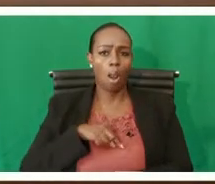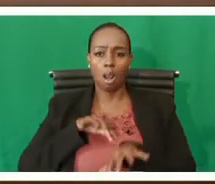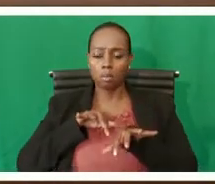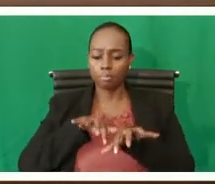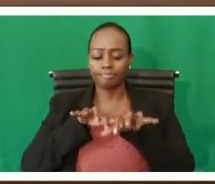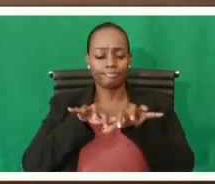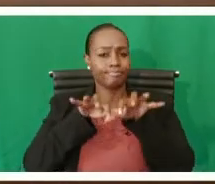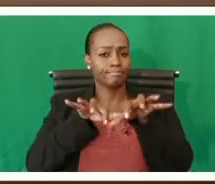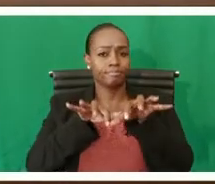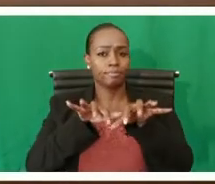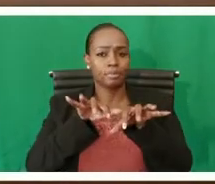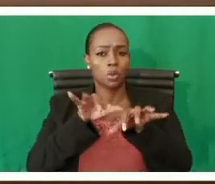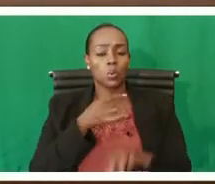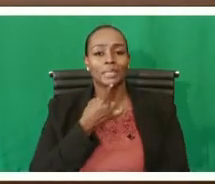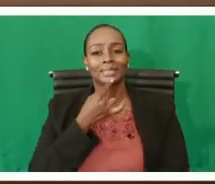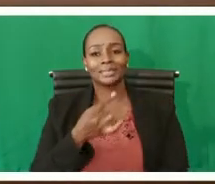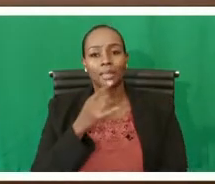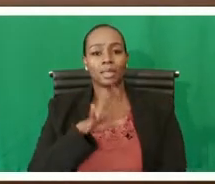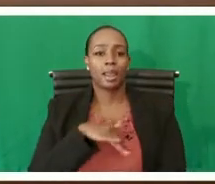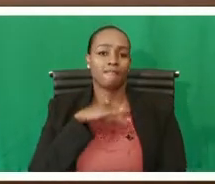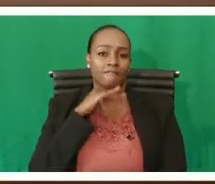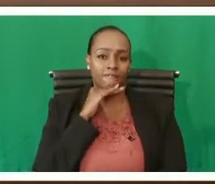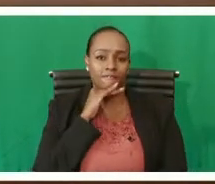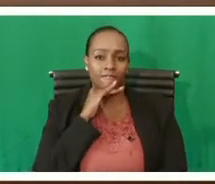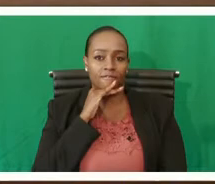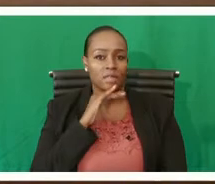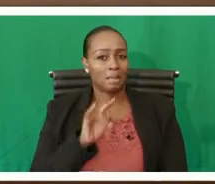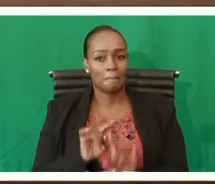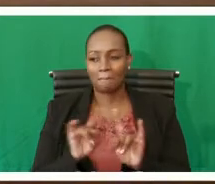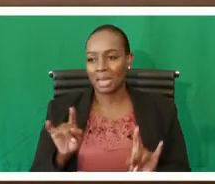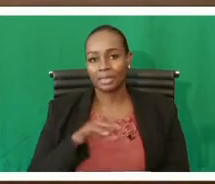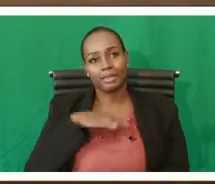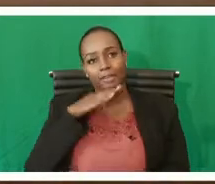re ho lekane empa ha ho lekane.